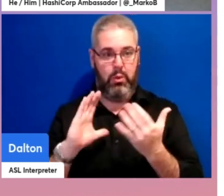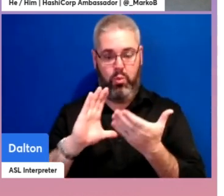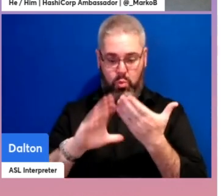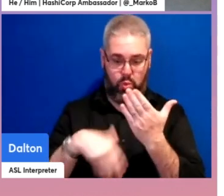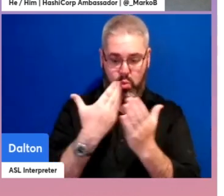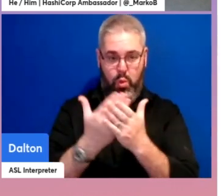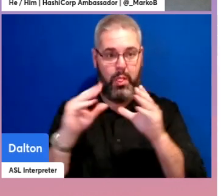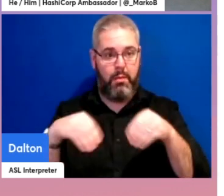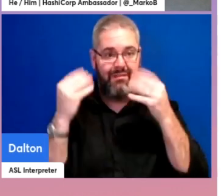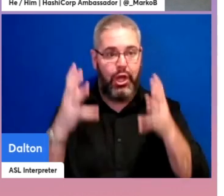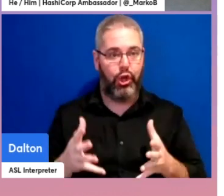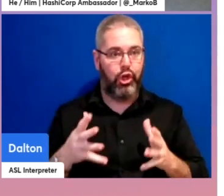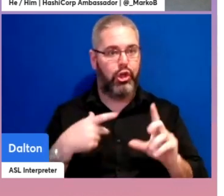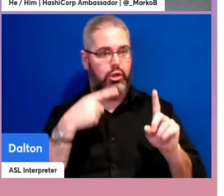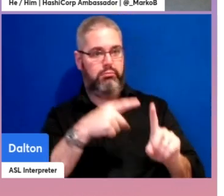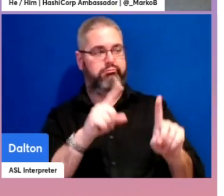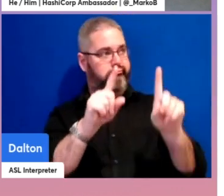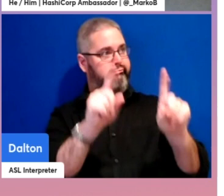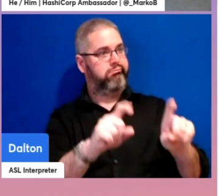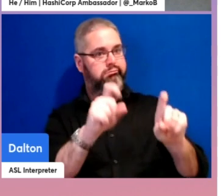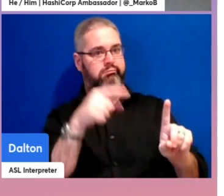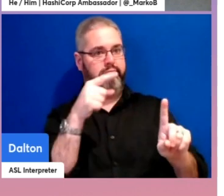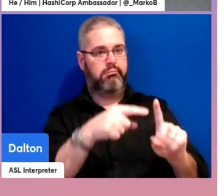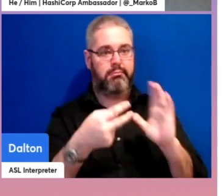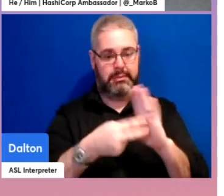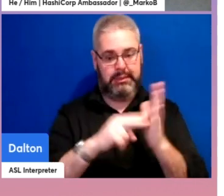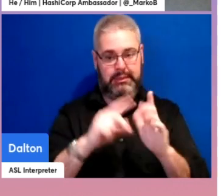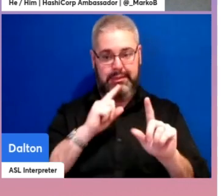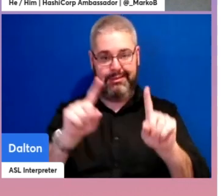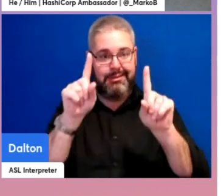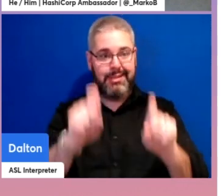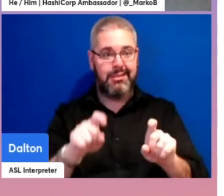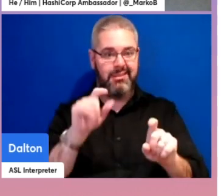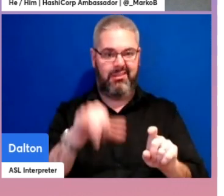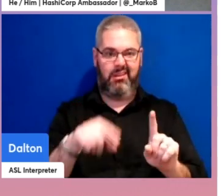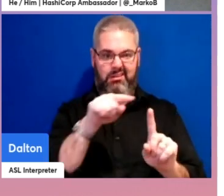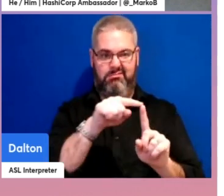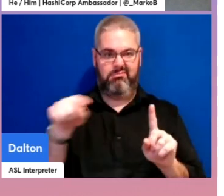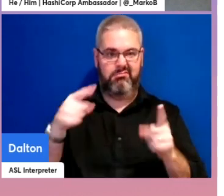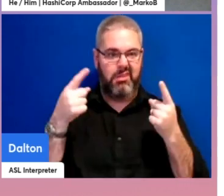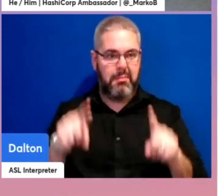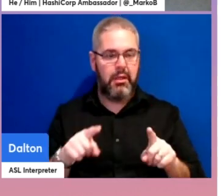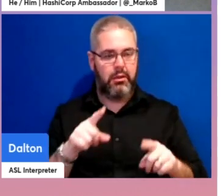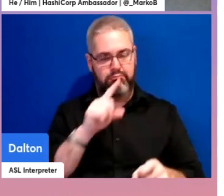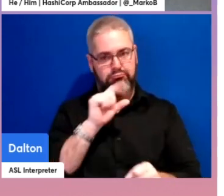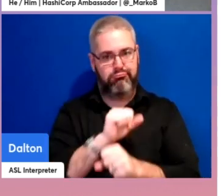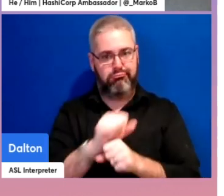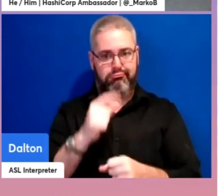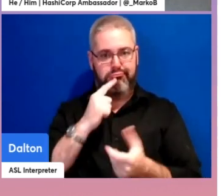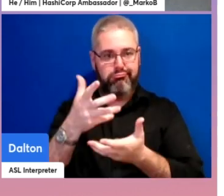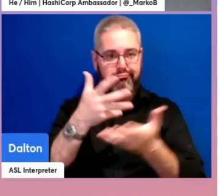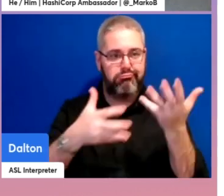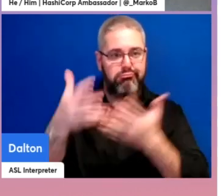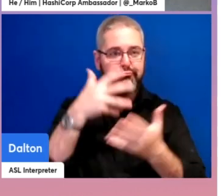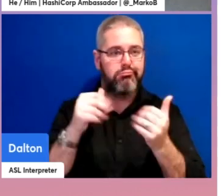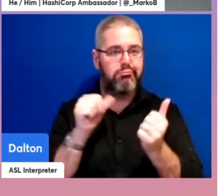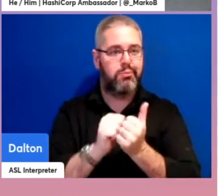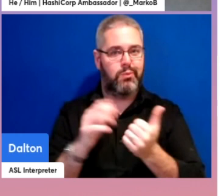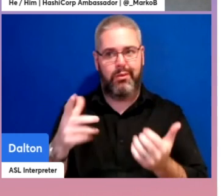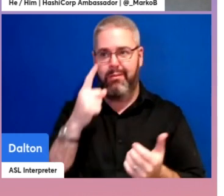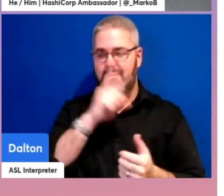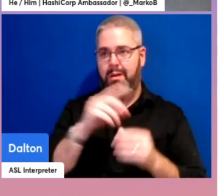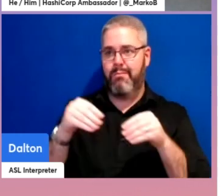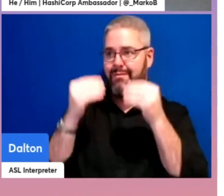provider. So the tests that execute in the apply mode, they can actually interact with completely mocked providers. You